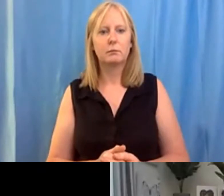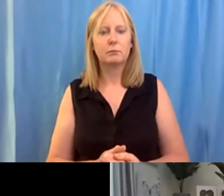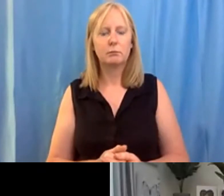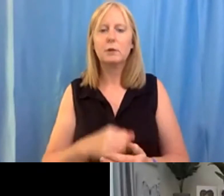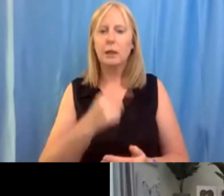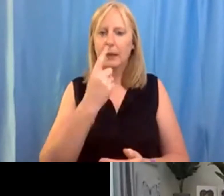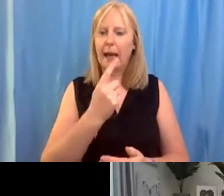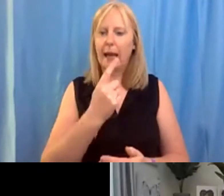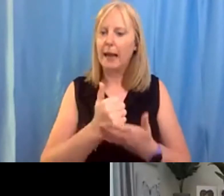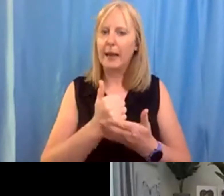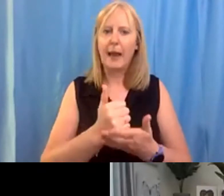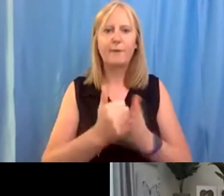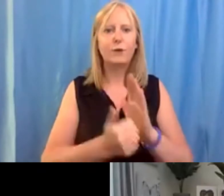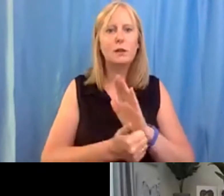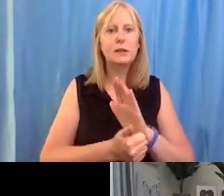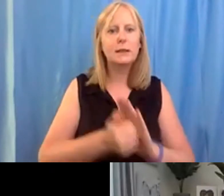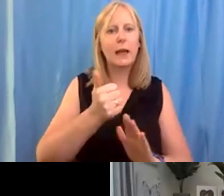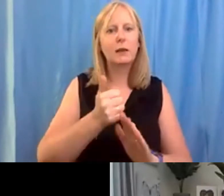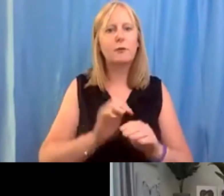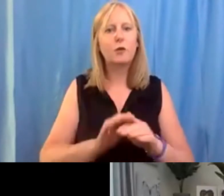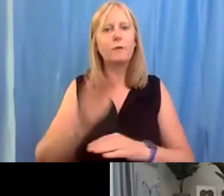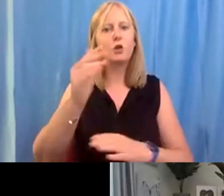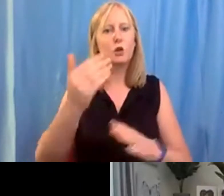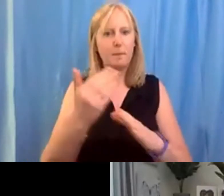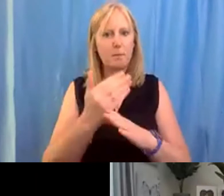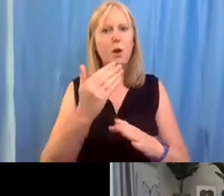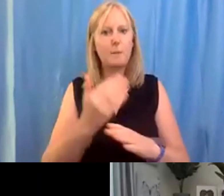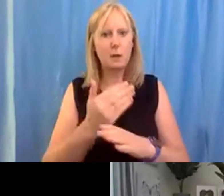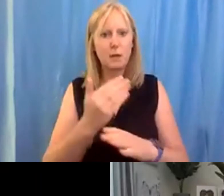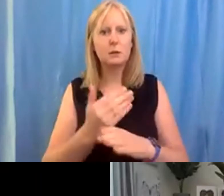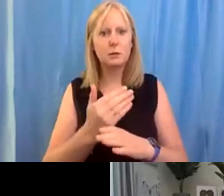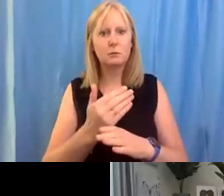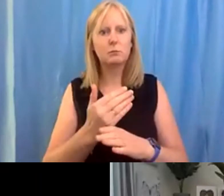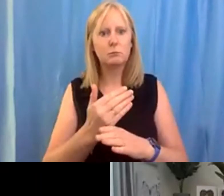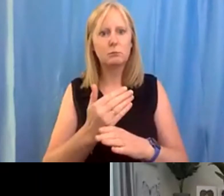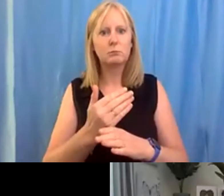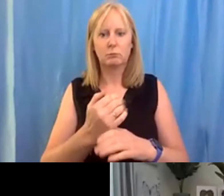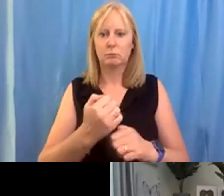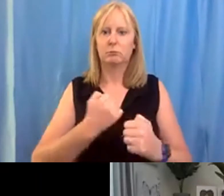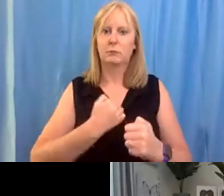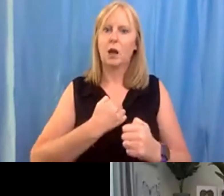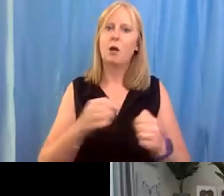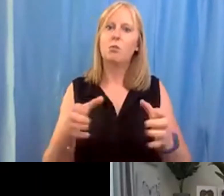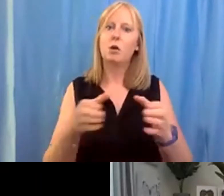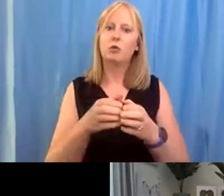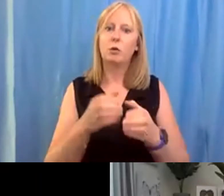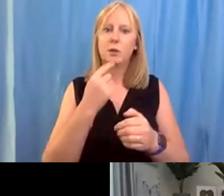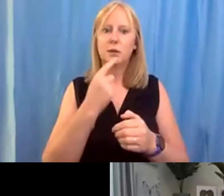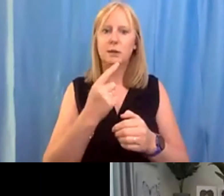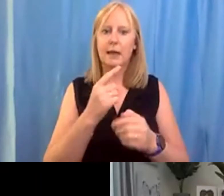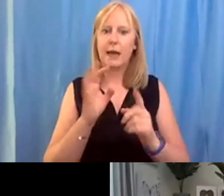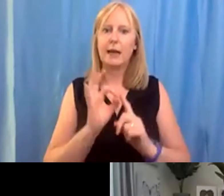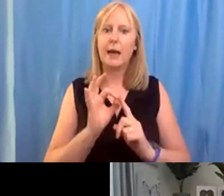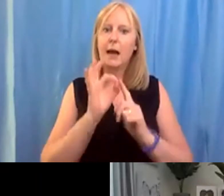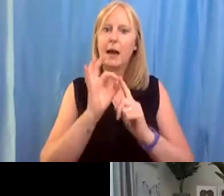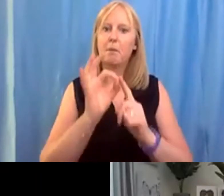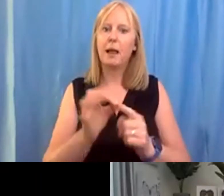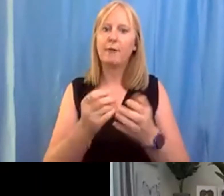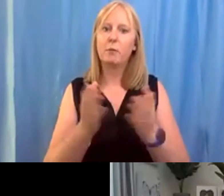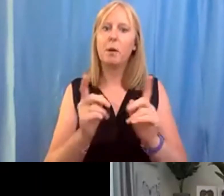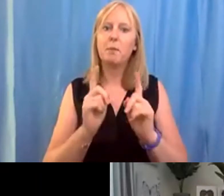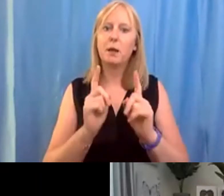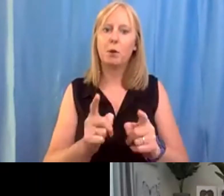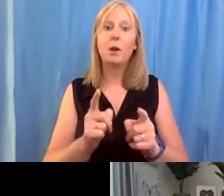for future employment. Many of the people in our group see applying for a public appointment as a route